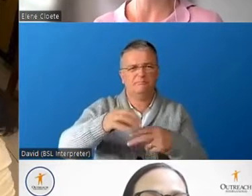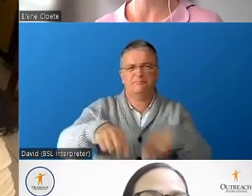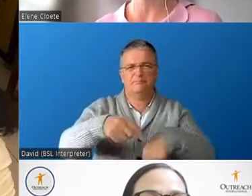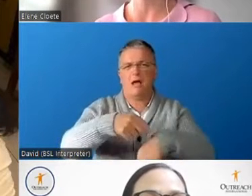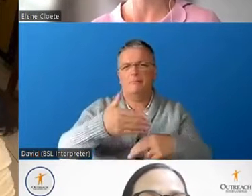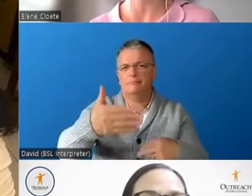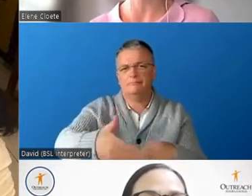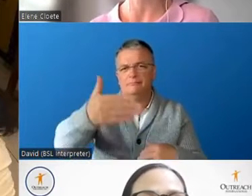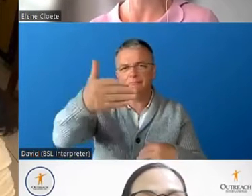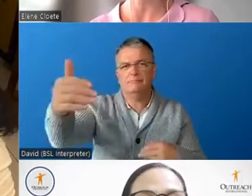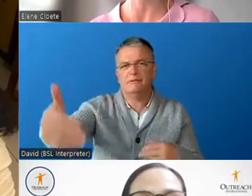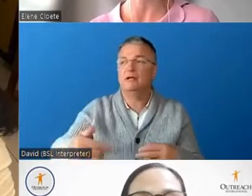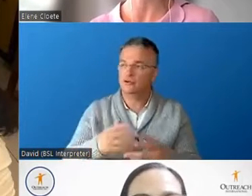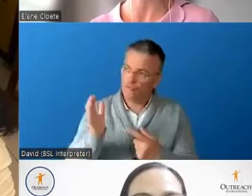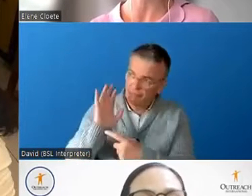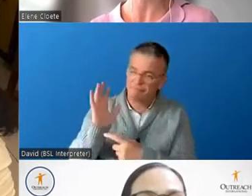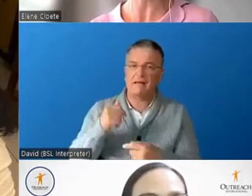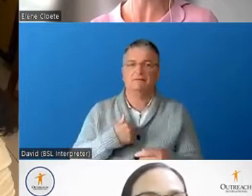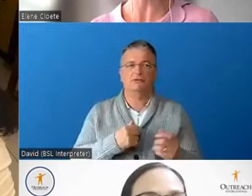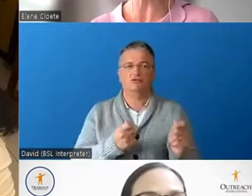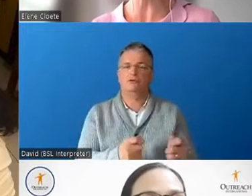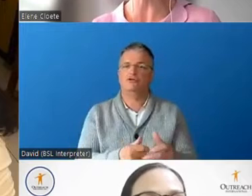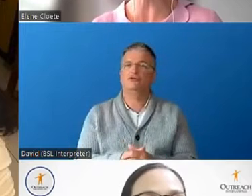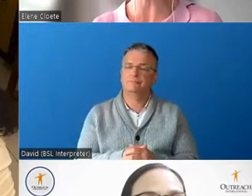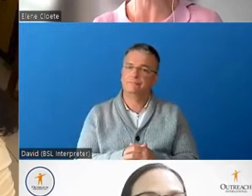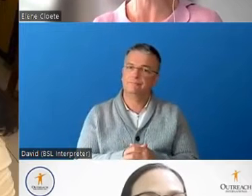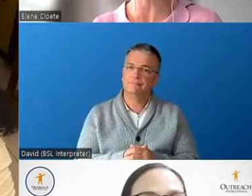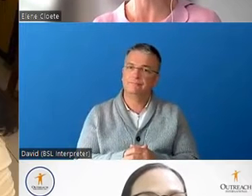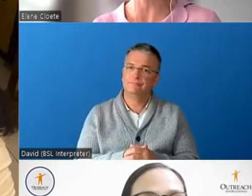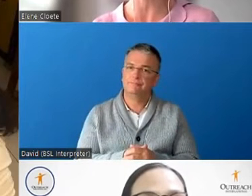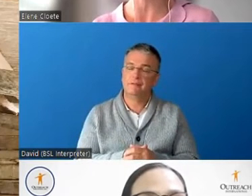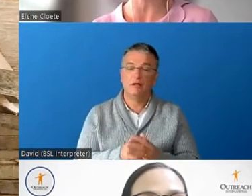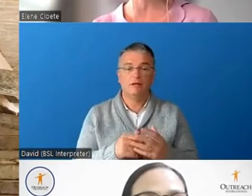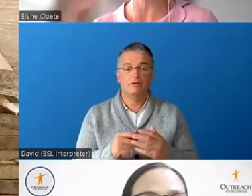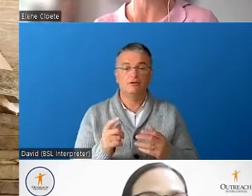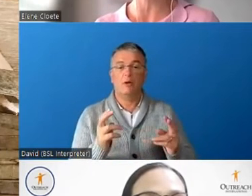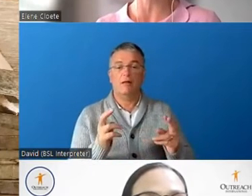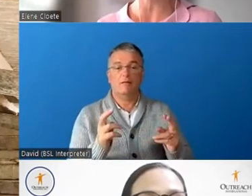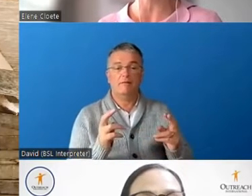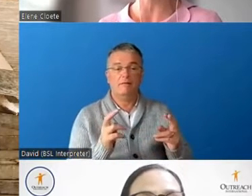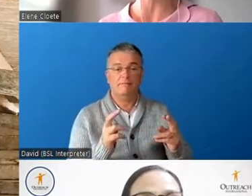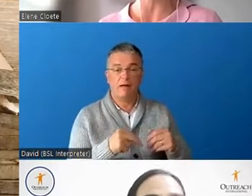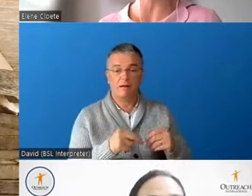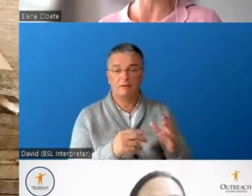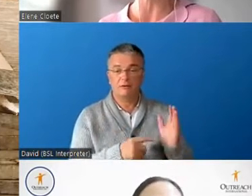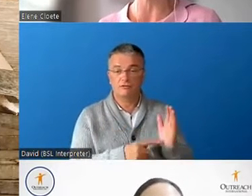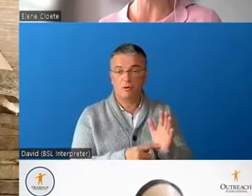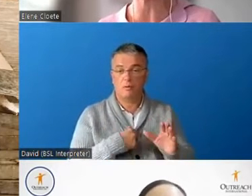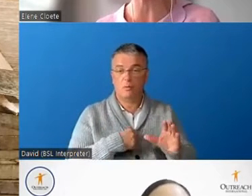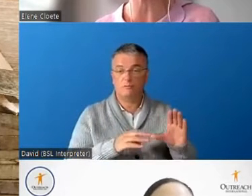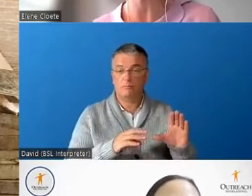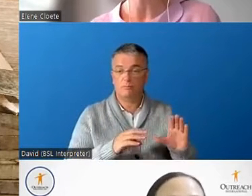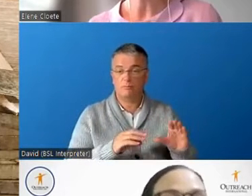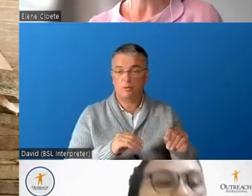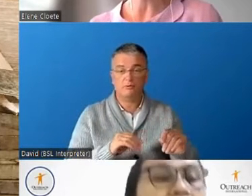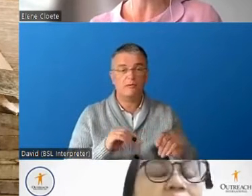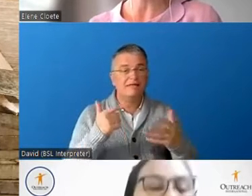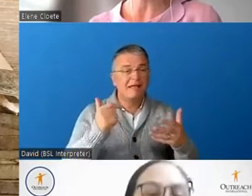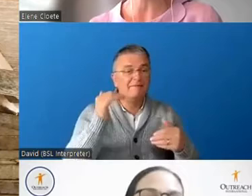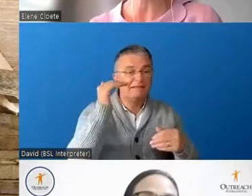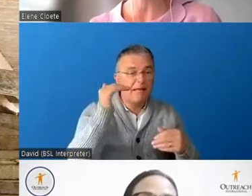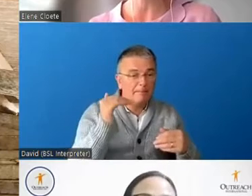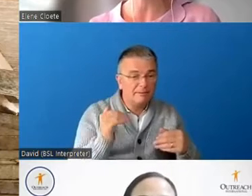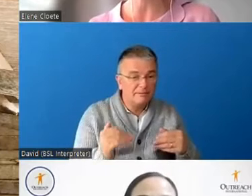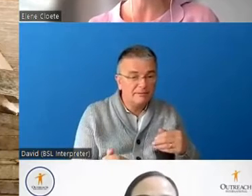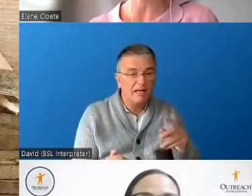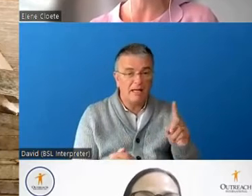reflect change within our community. So as a final show, I just want to pause here at these 7 steps again.